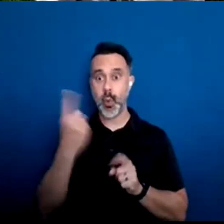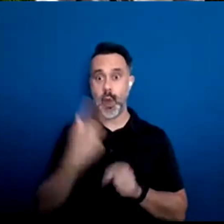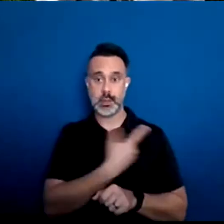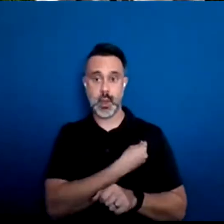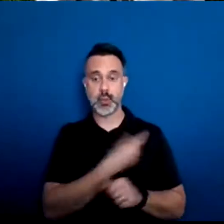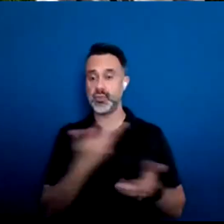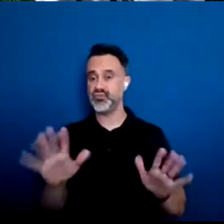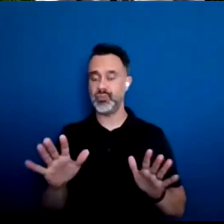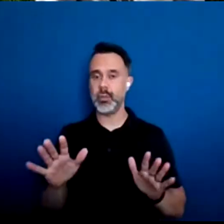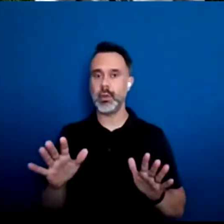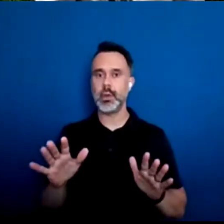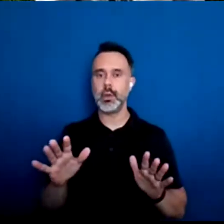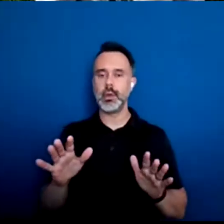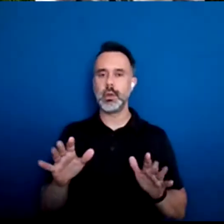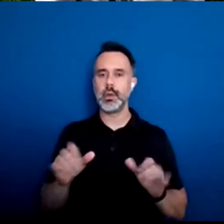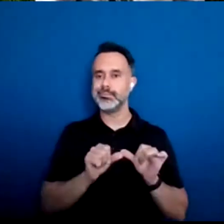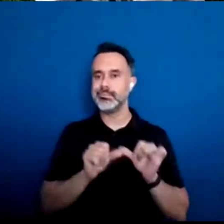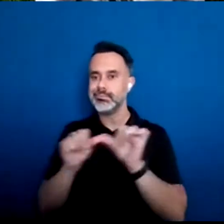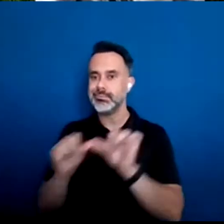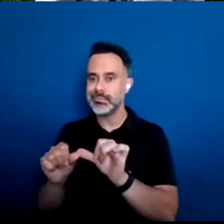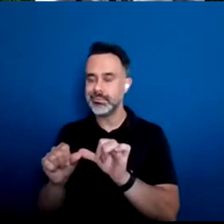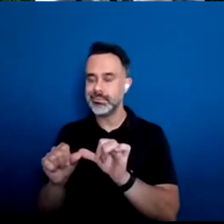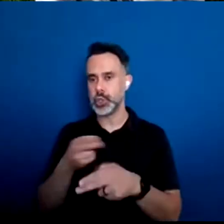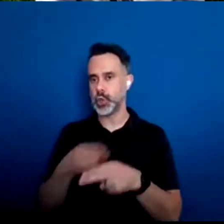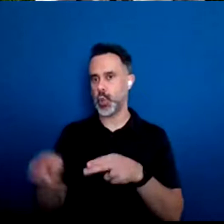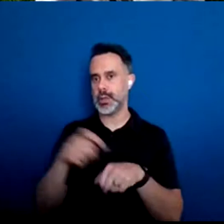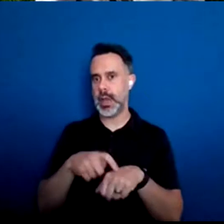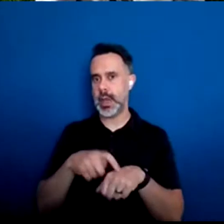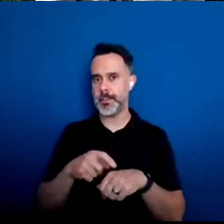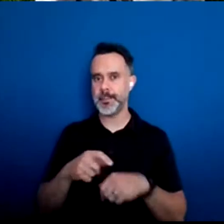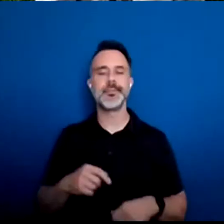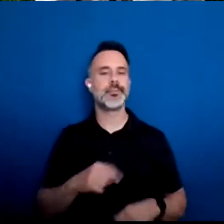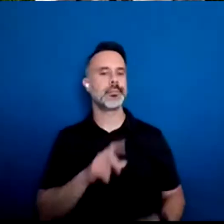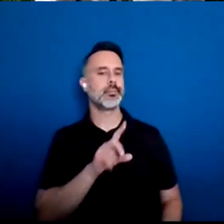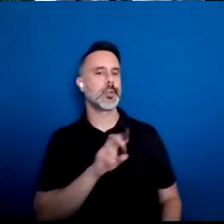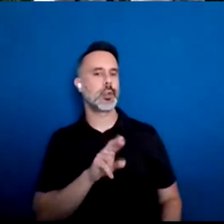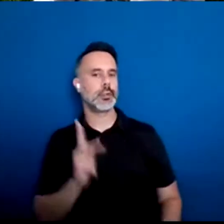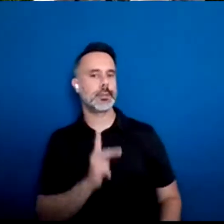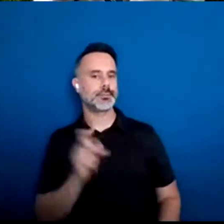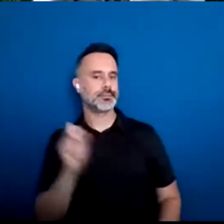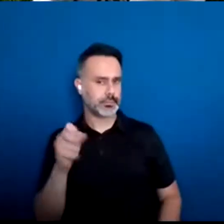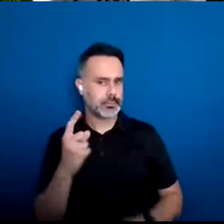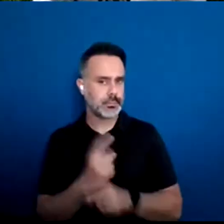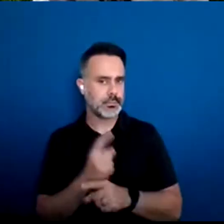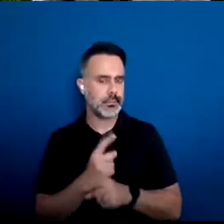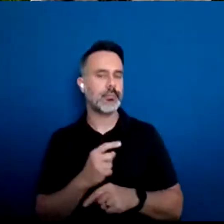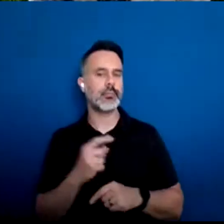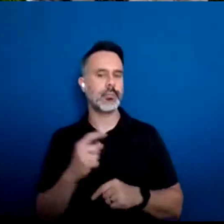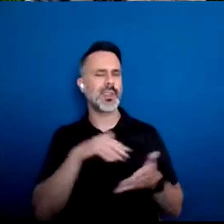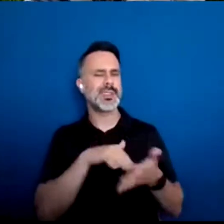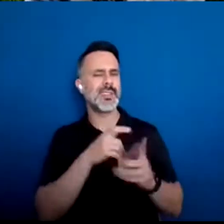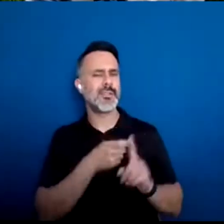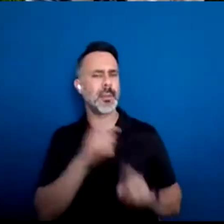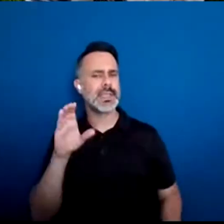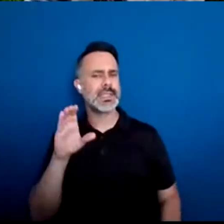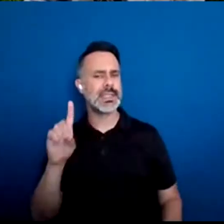Yes, and at the county, we have looked at those numbers because we were asked that question. I think there's a study that came out from the CDC